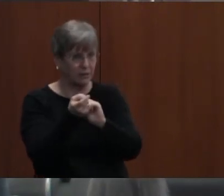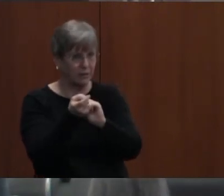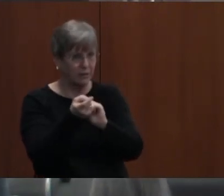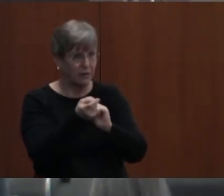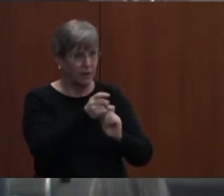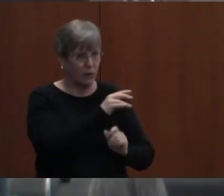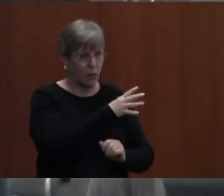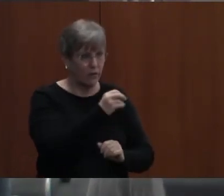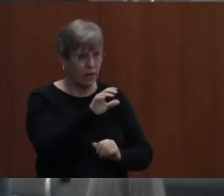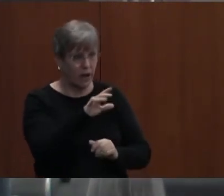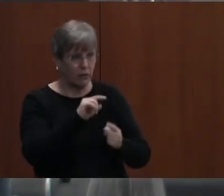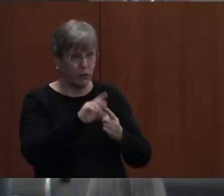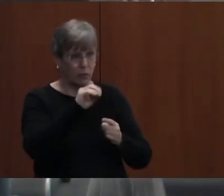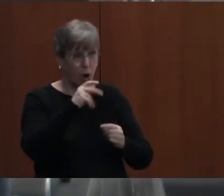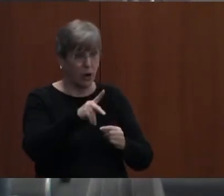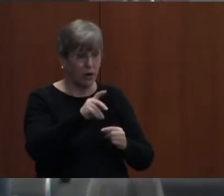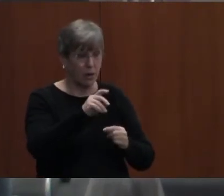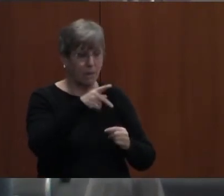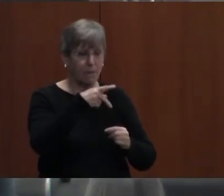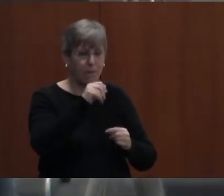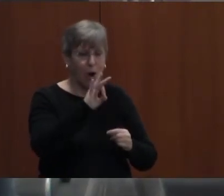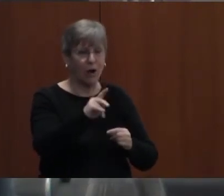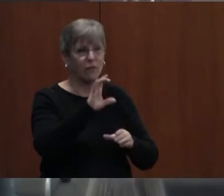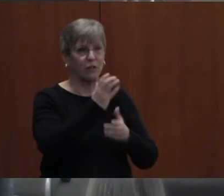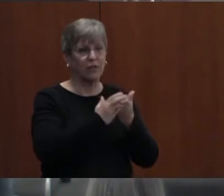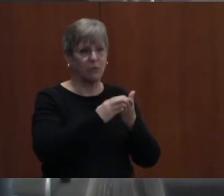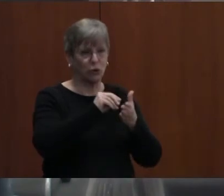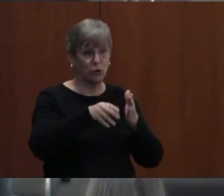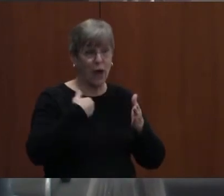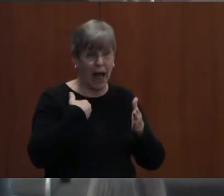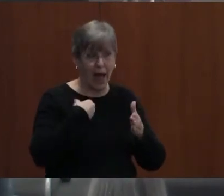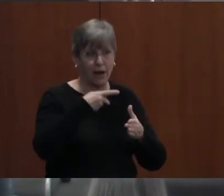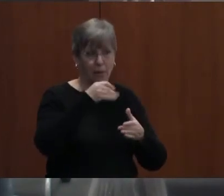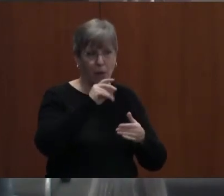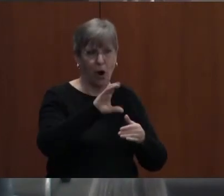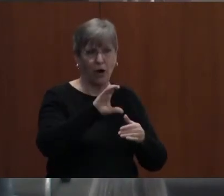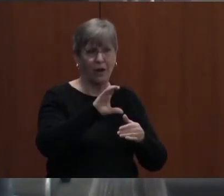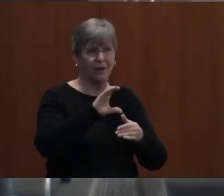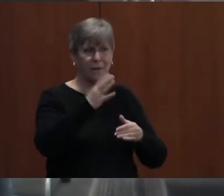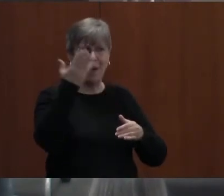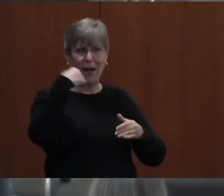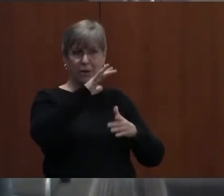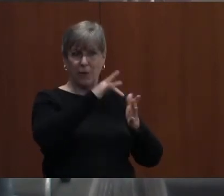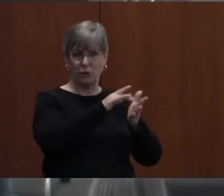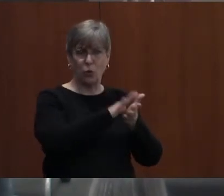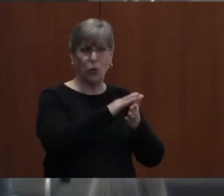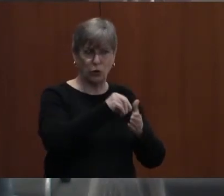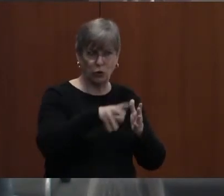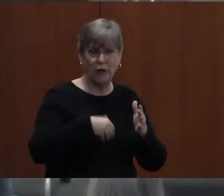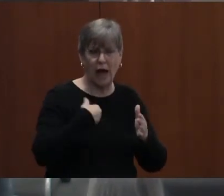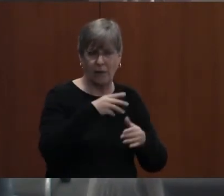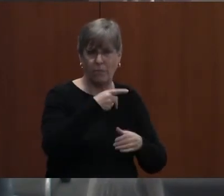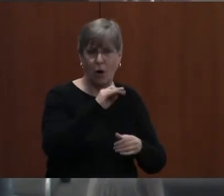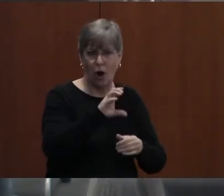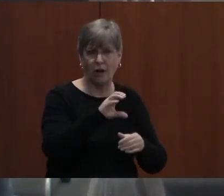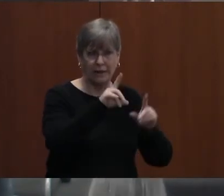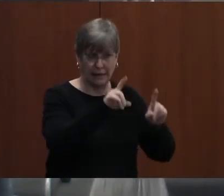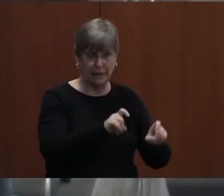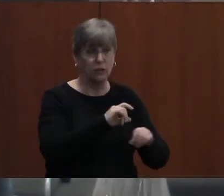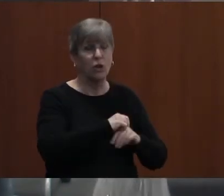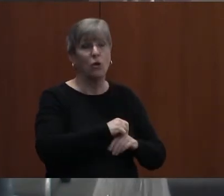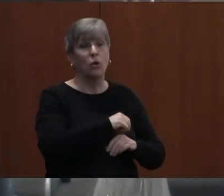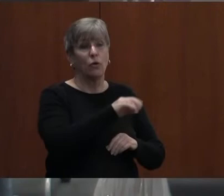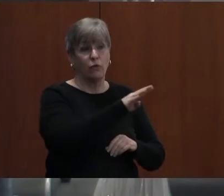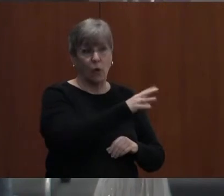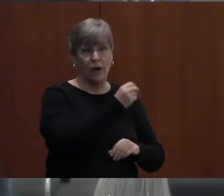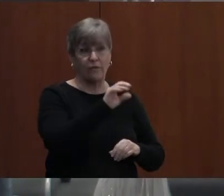students that might have had a PARC assessment. Even when you go back to middle school, students had PARC assessments. So 4 and 5